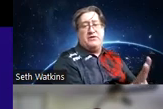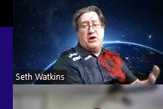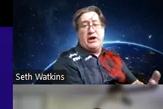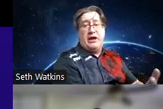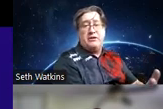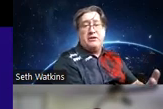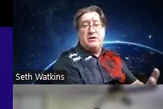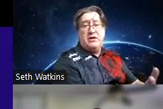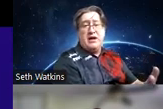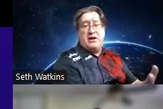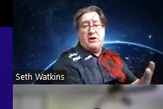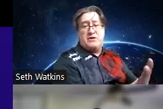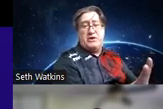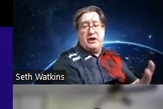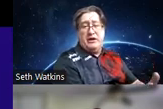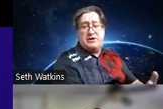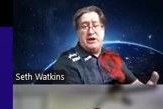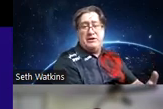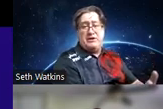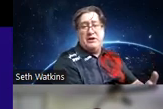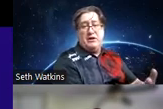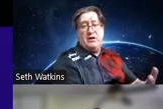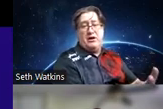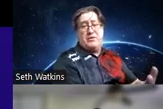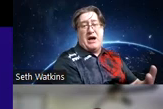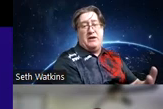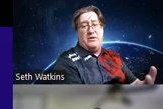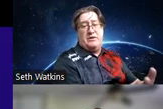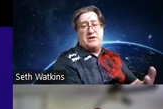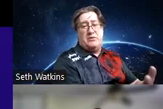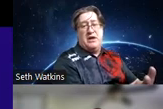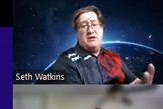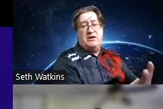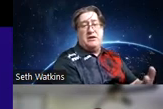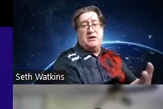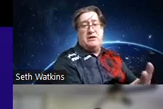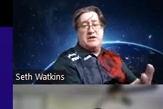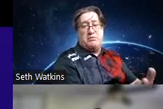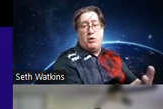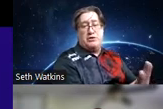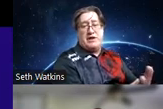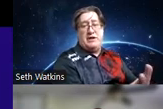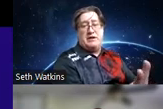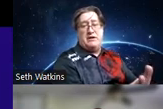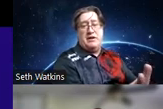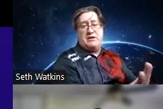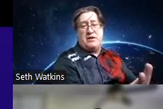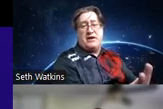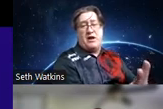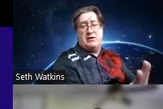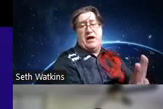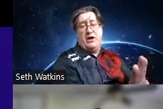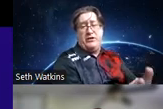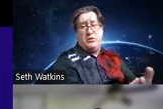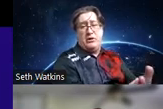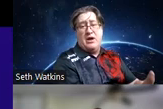of Narcan and also needle exchange. I know there's some needle disposal sites and stuff at